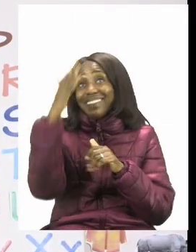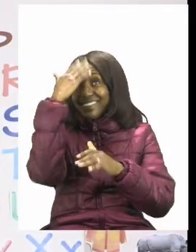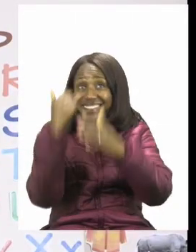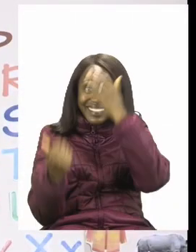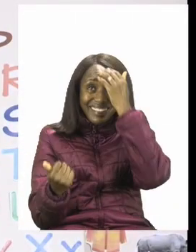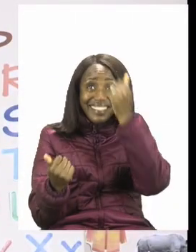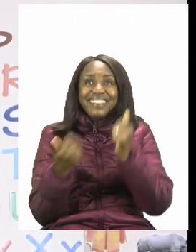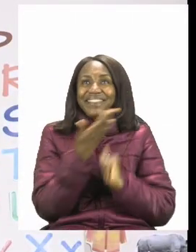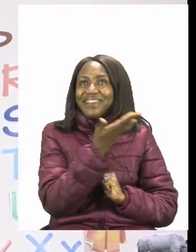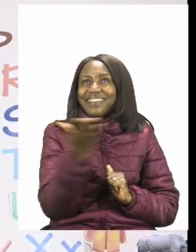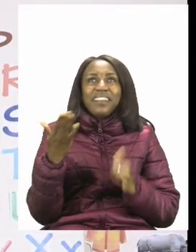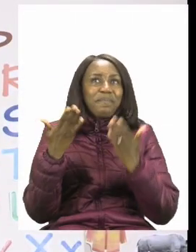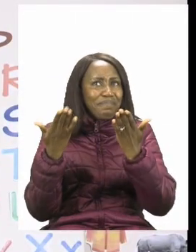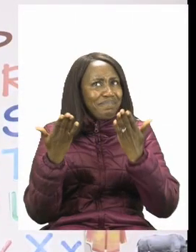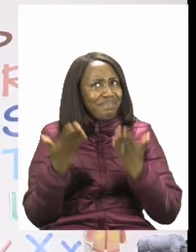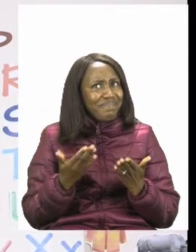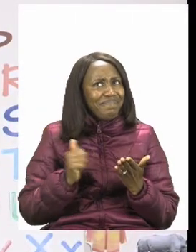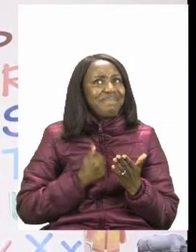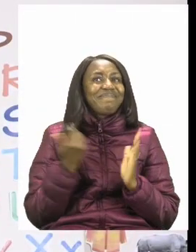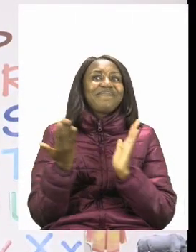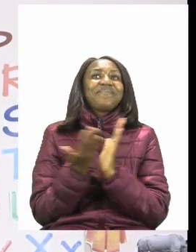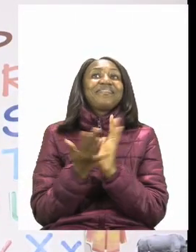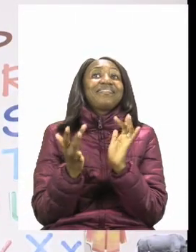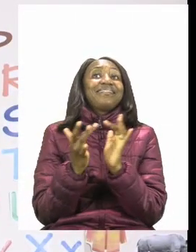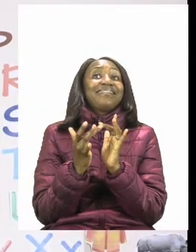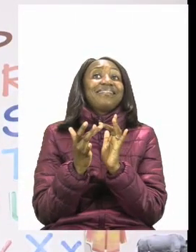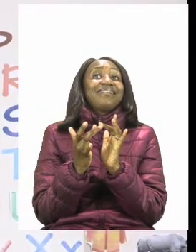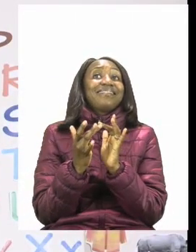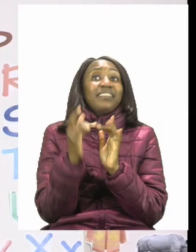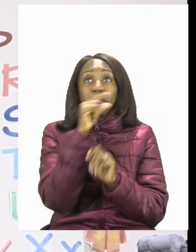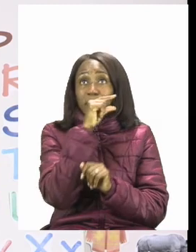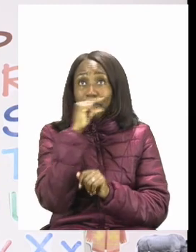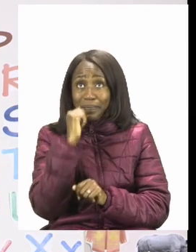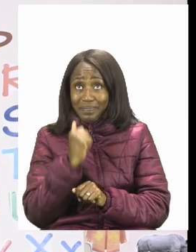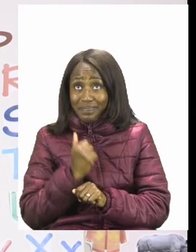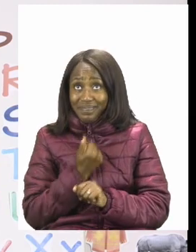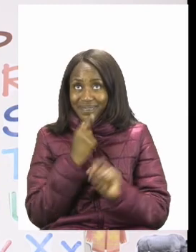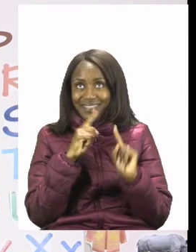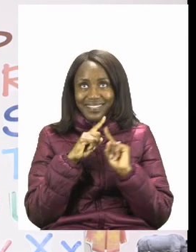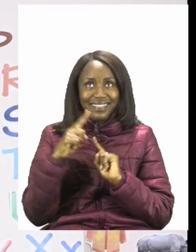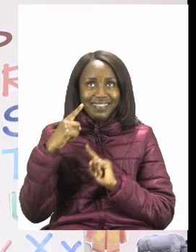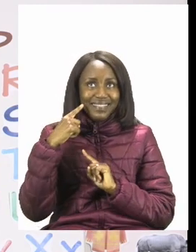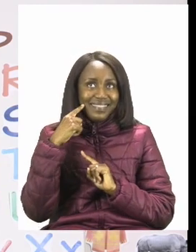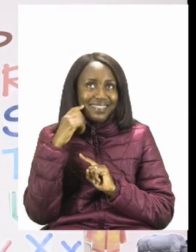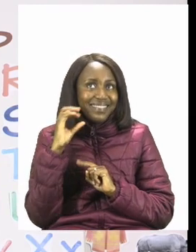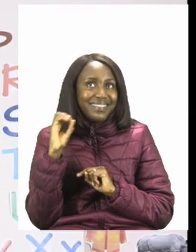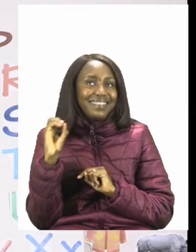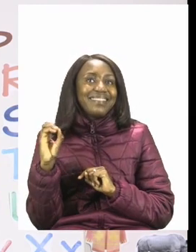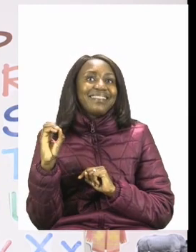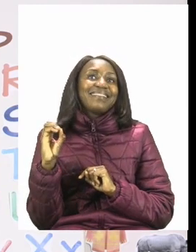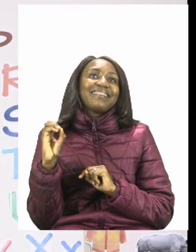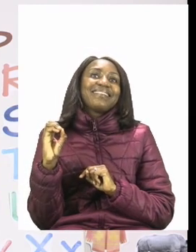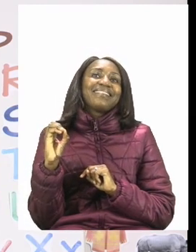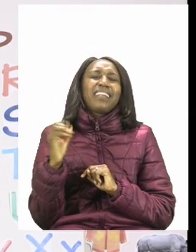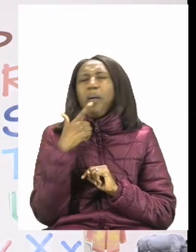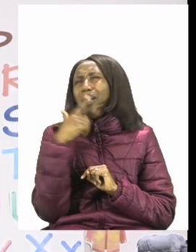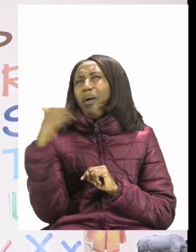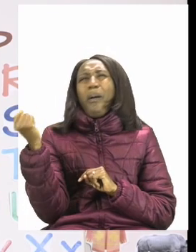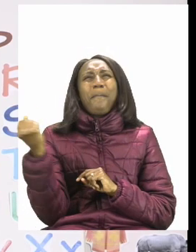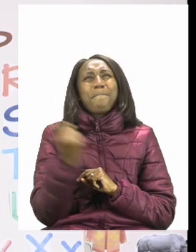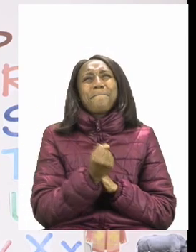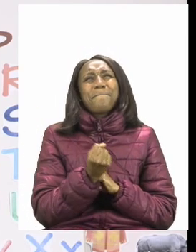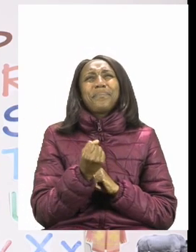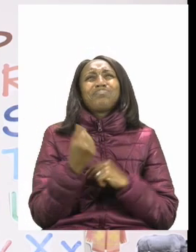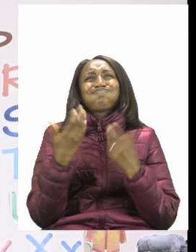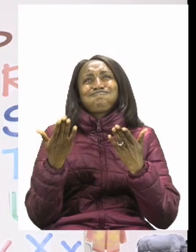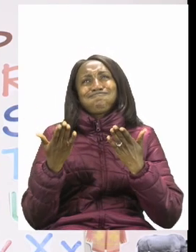Hello everyone and welcome to My Zone Online School. My name is Teacher Mutsa and thank you so